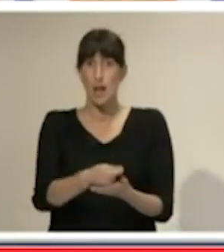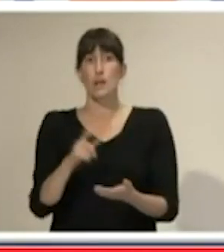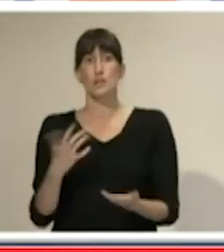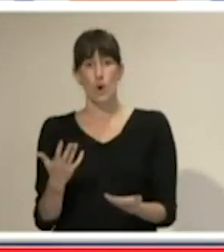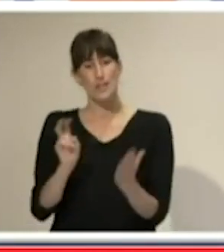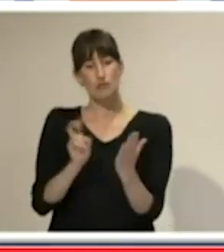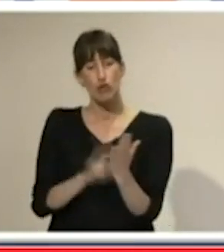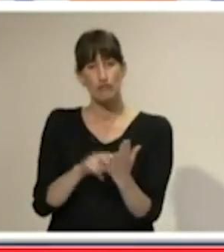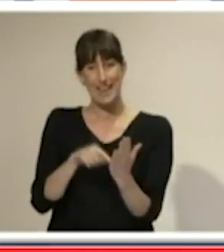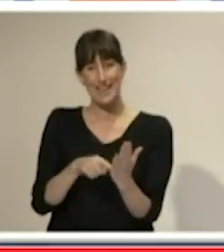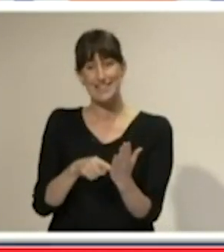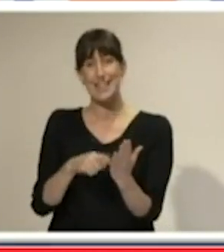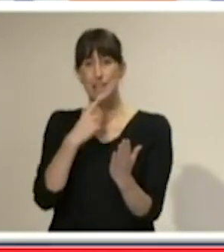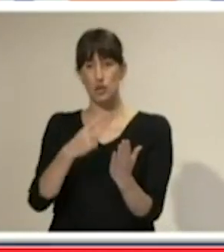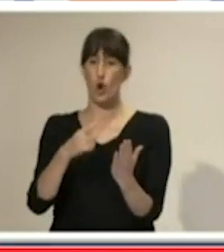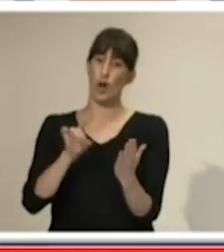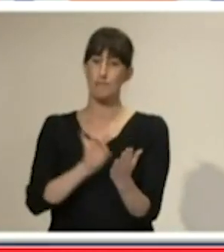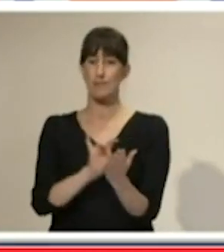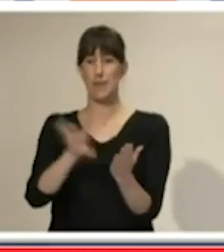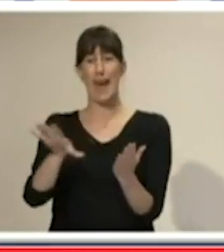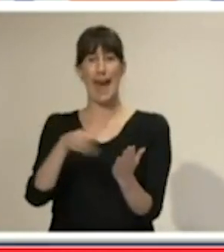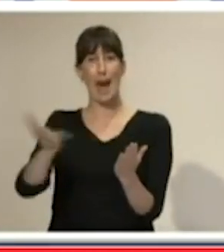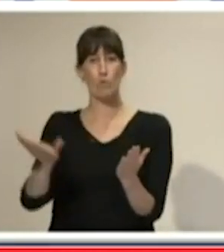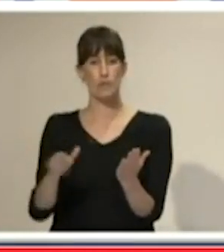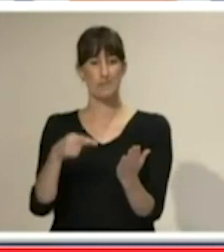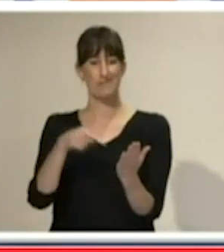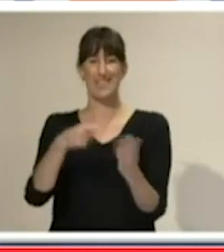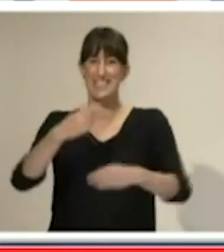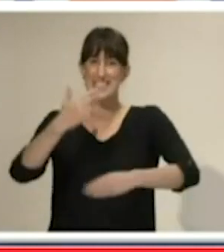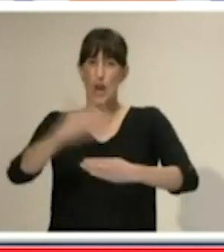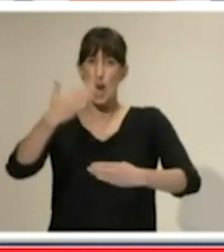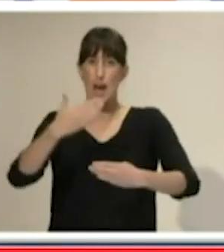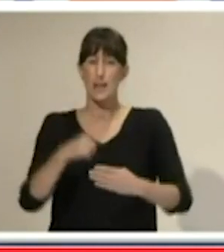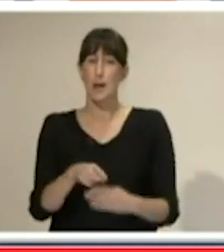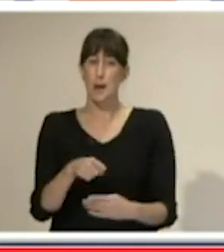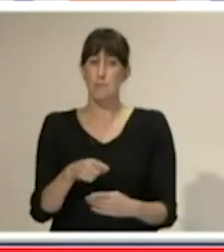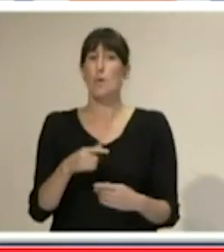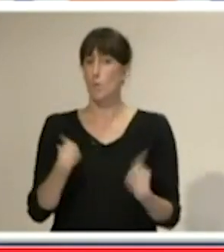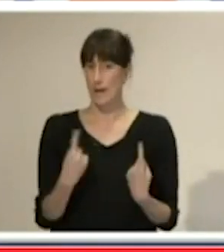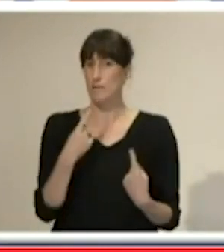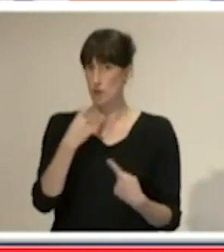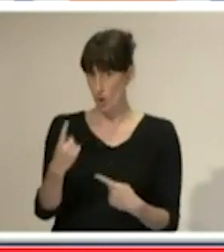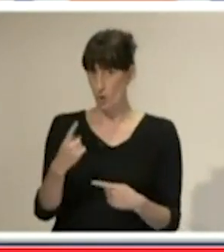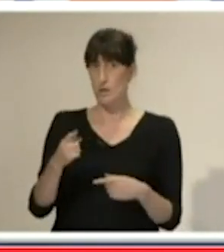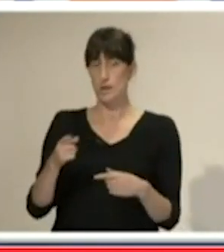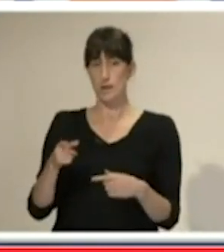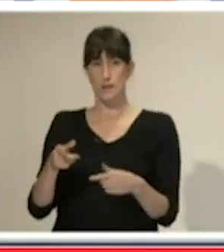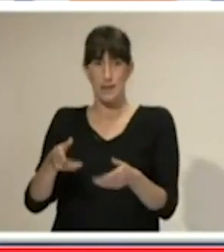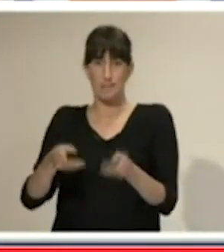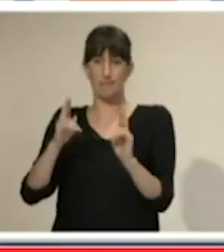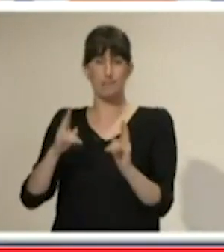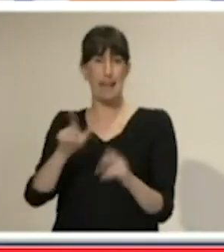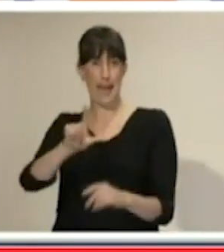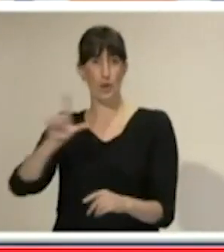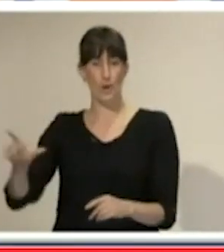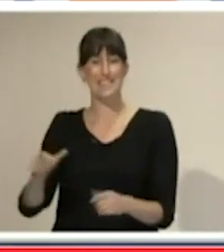moves into arrears. But it is clear that this alone would not be enough for many businesses. We need to provide more reassurance